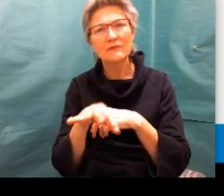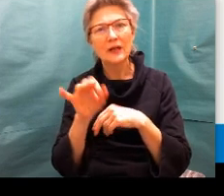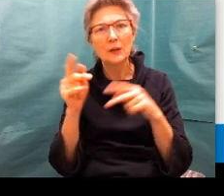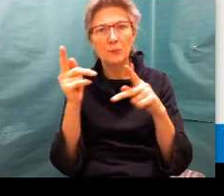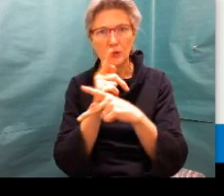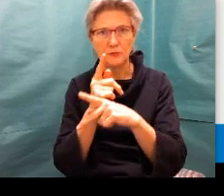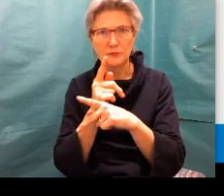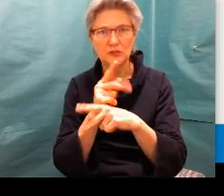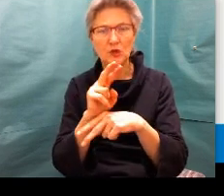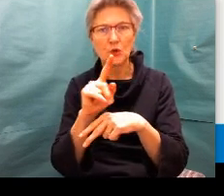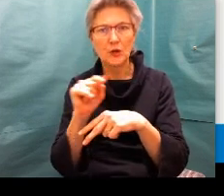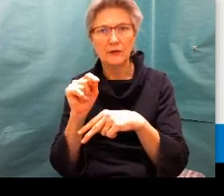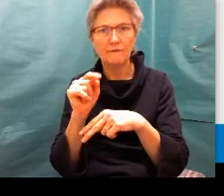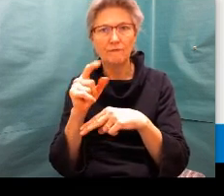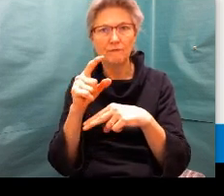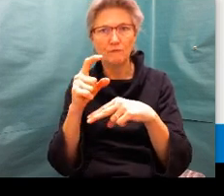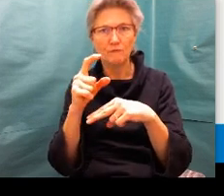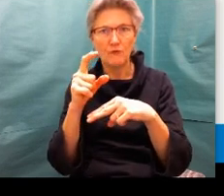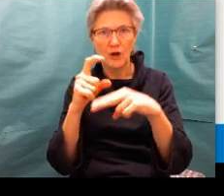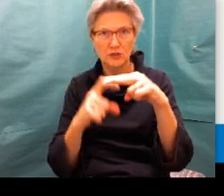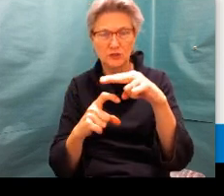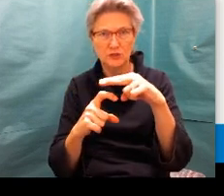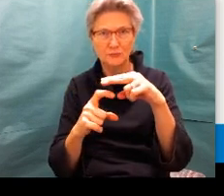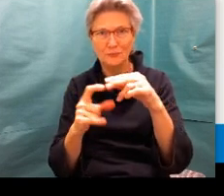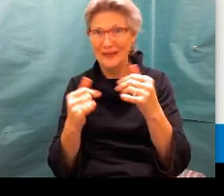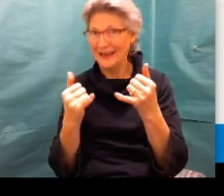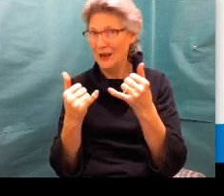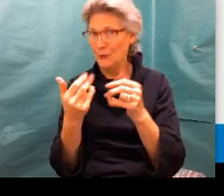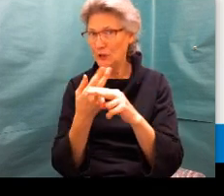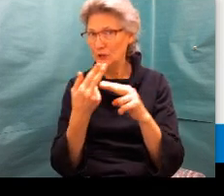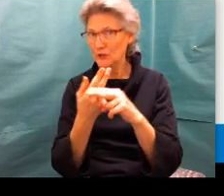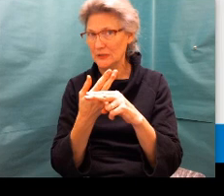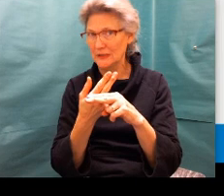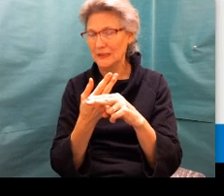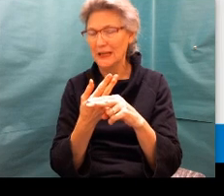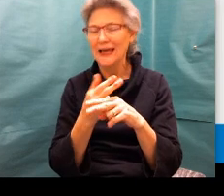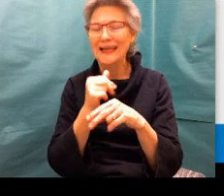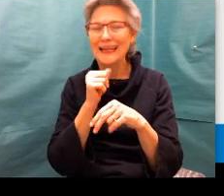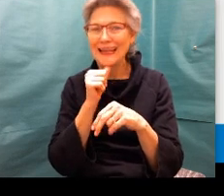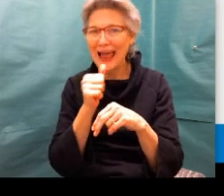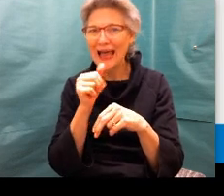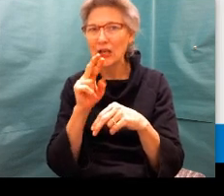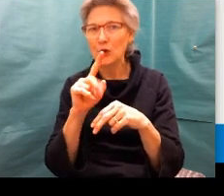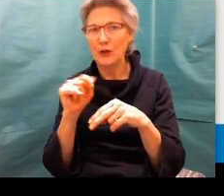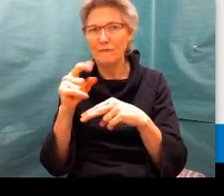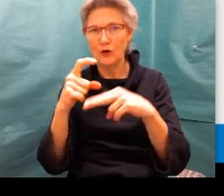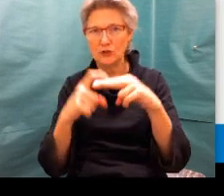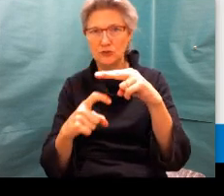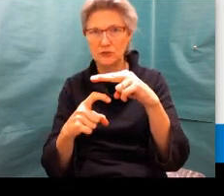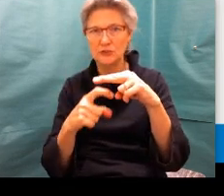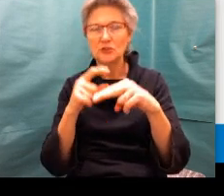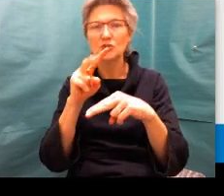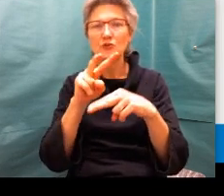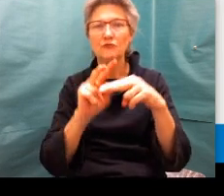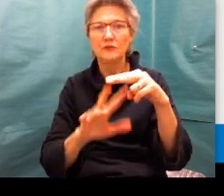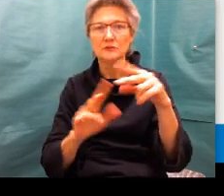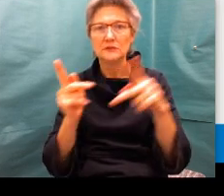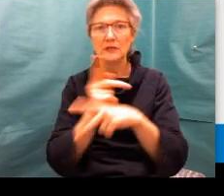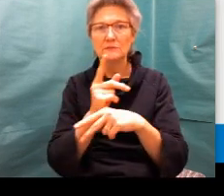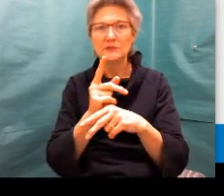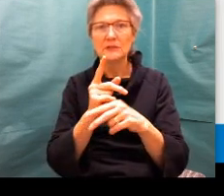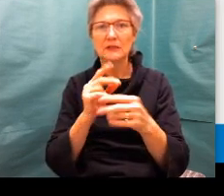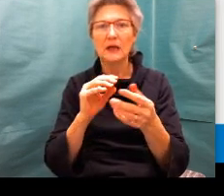multiples of unit fractions, but this time we're using a non-unit fraction of 2/5 multiplied by that counting number.